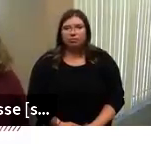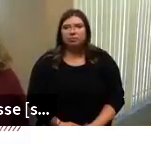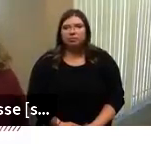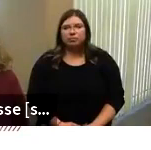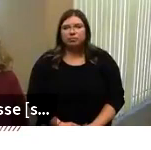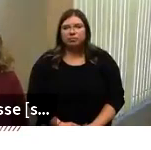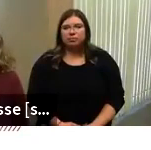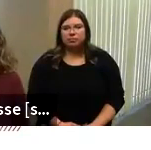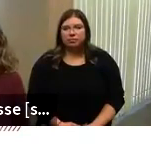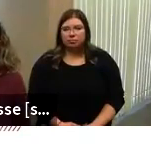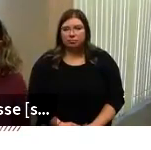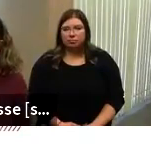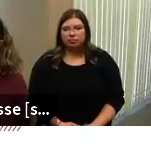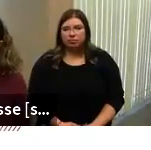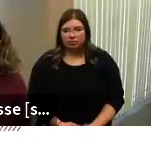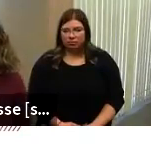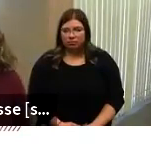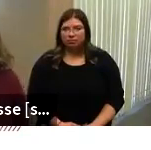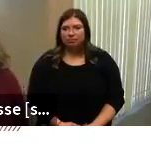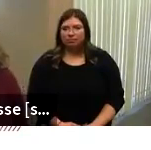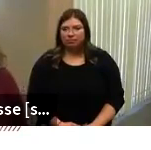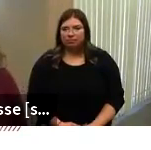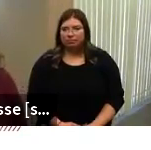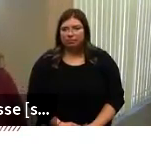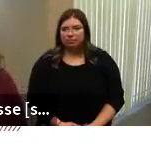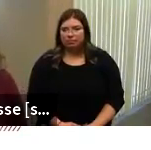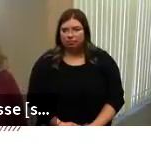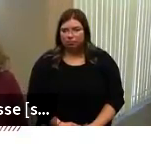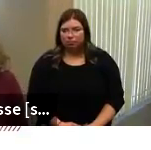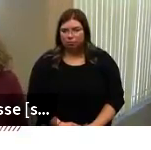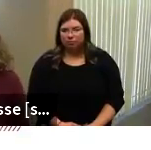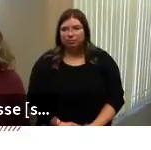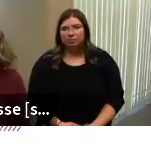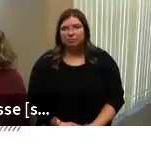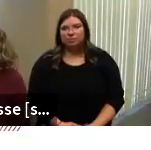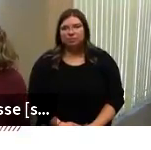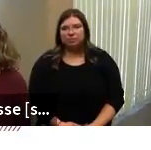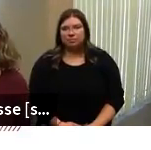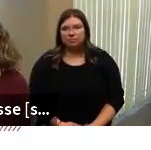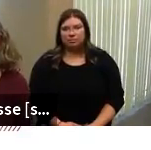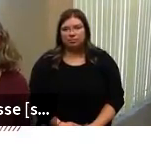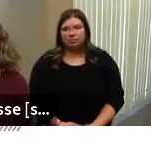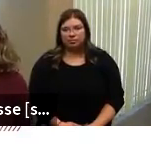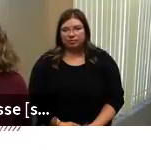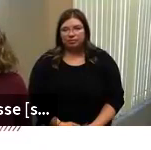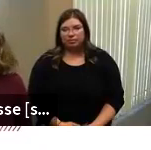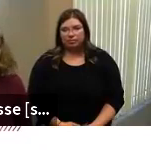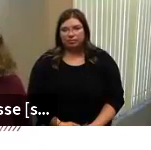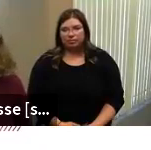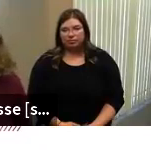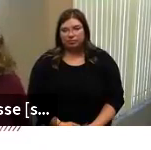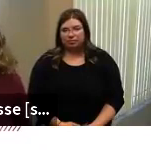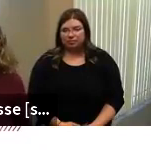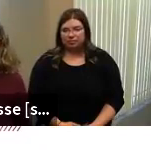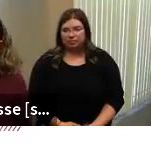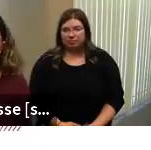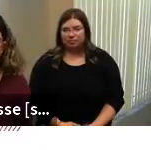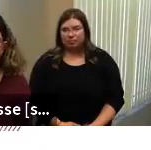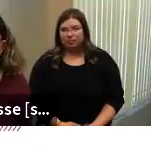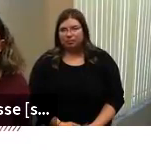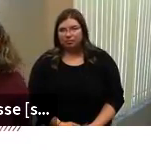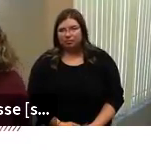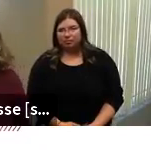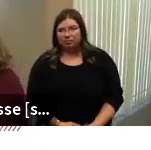dense. So ASL 1 through 6 is the language portion that you will be taking. ASL literature will be analyzing